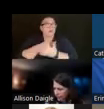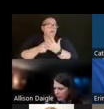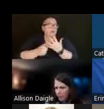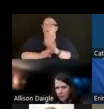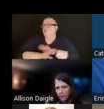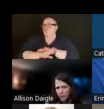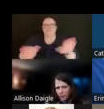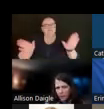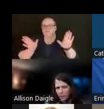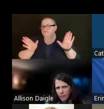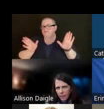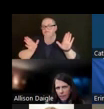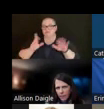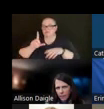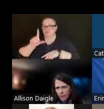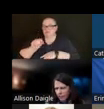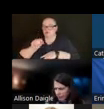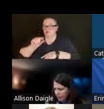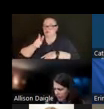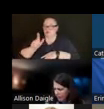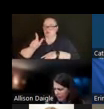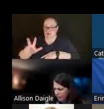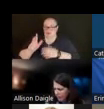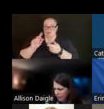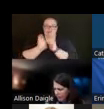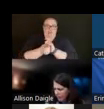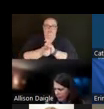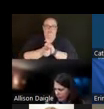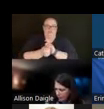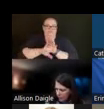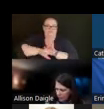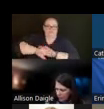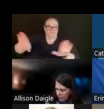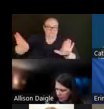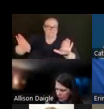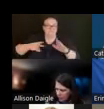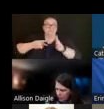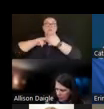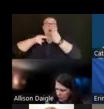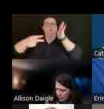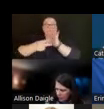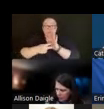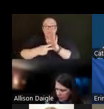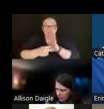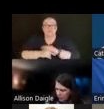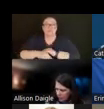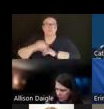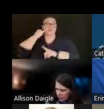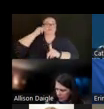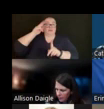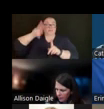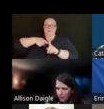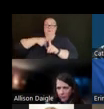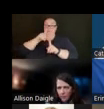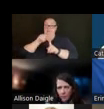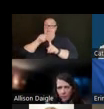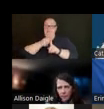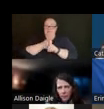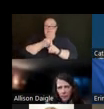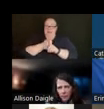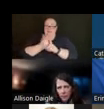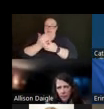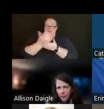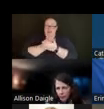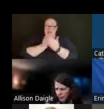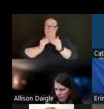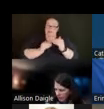requirement went away in 2023. And so now if somebody has a disability and their income is